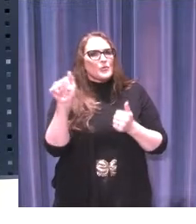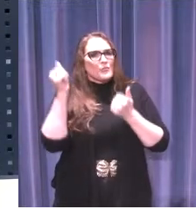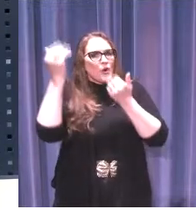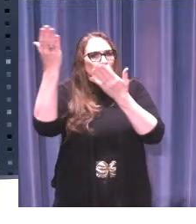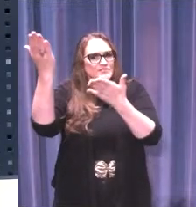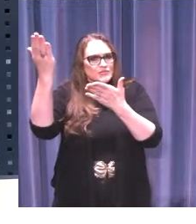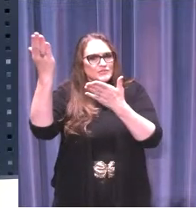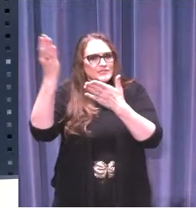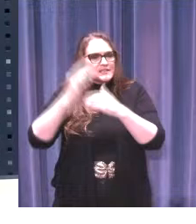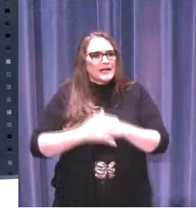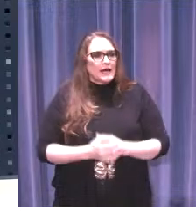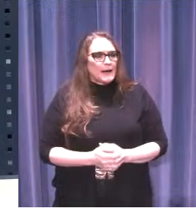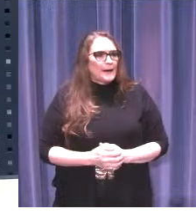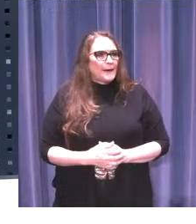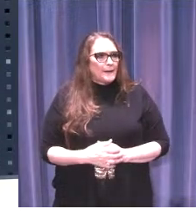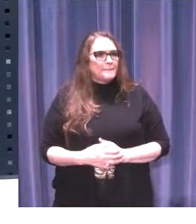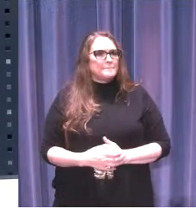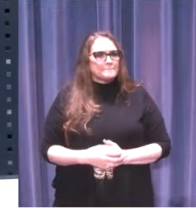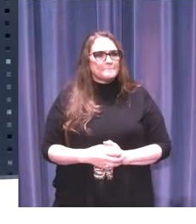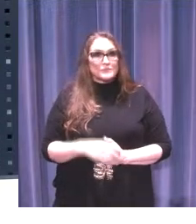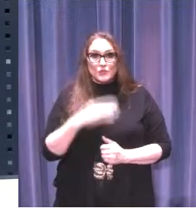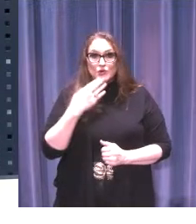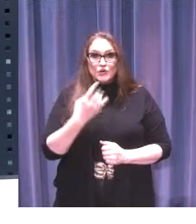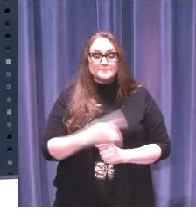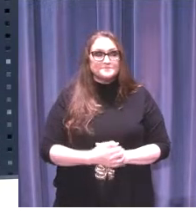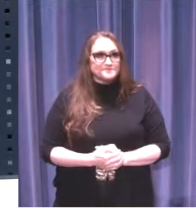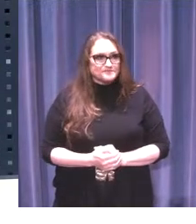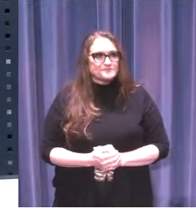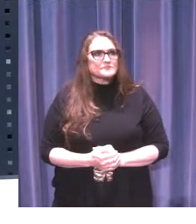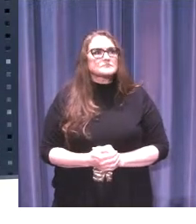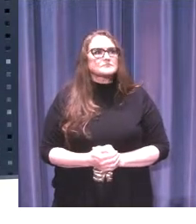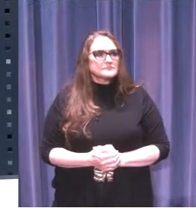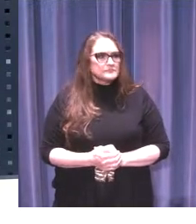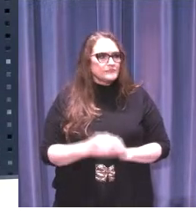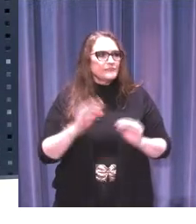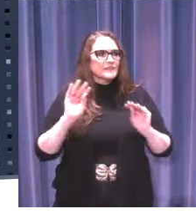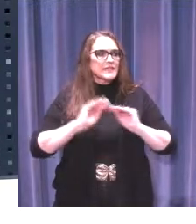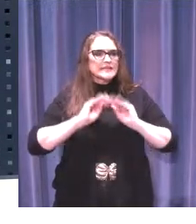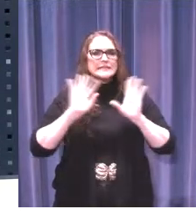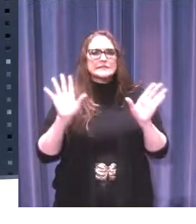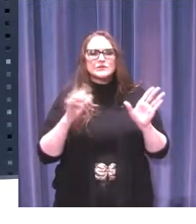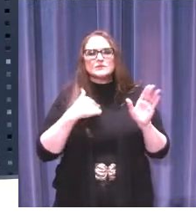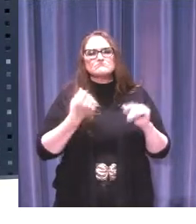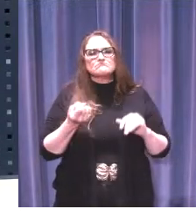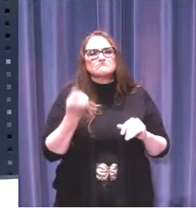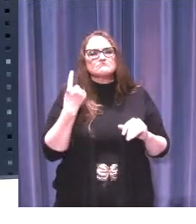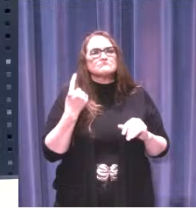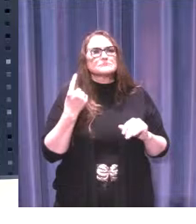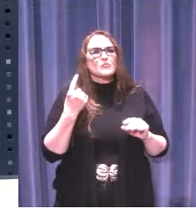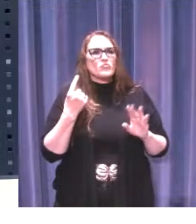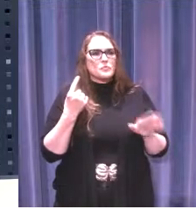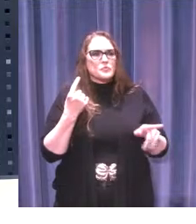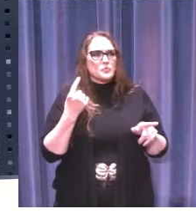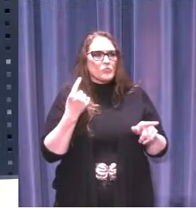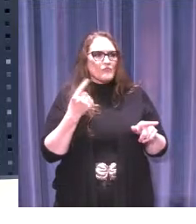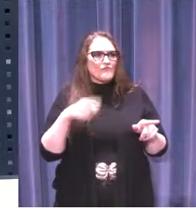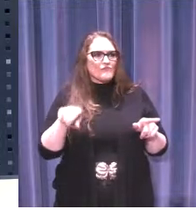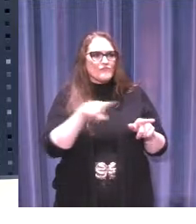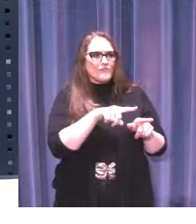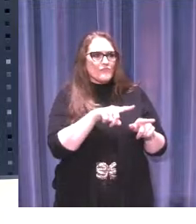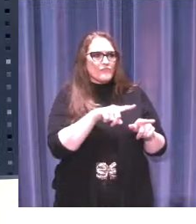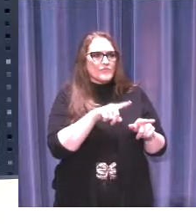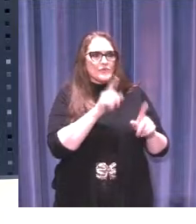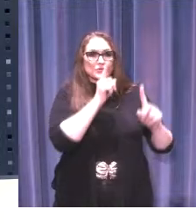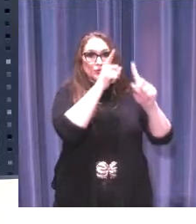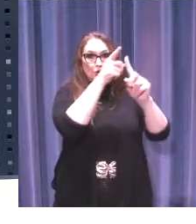proposals were good ones, and clearly I understand those are